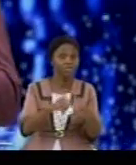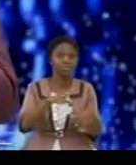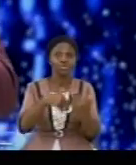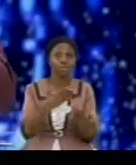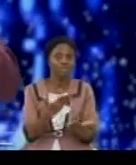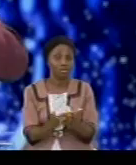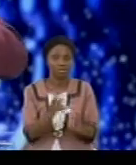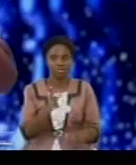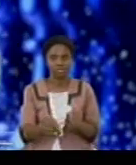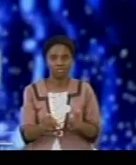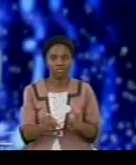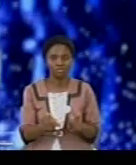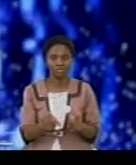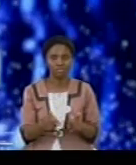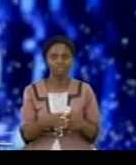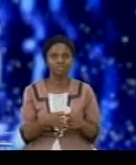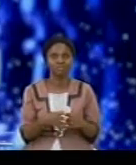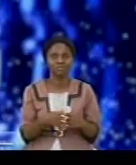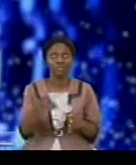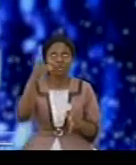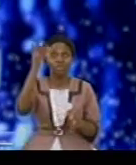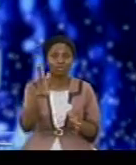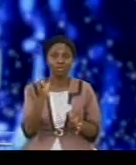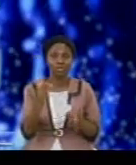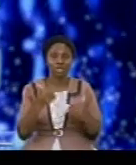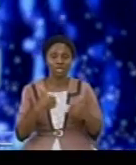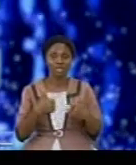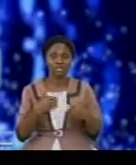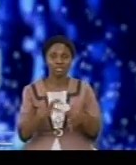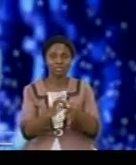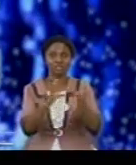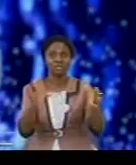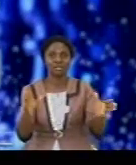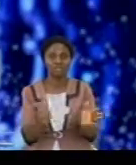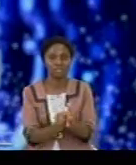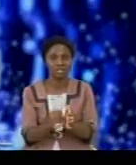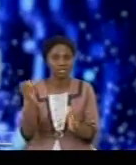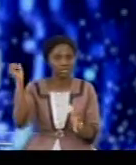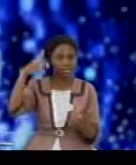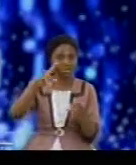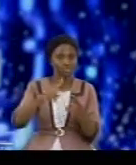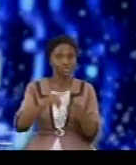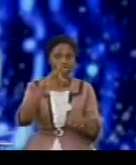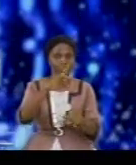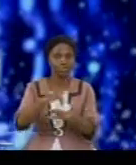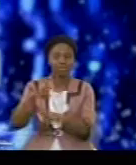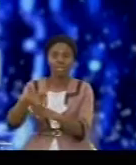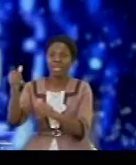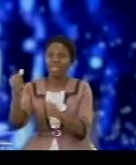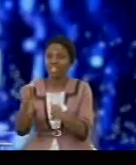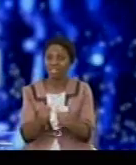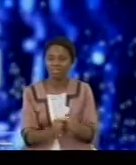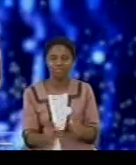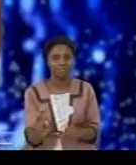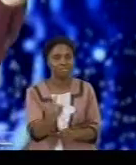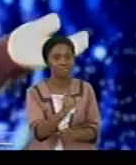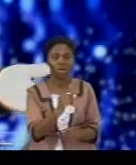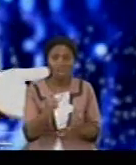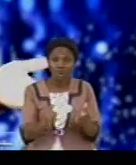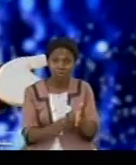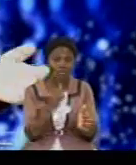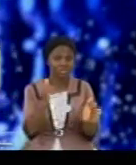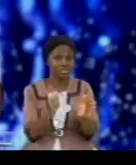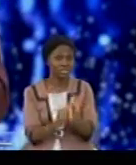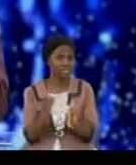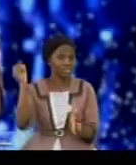from any. Rather, he has released it to touch everybody. And when grace comes on you, and you open up your